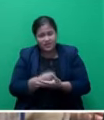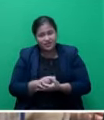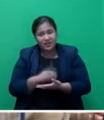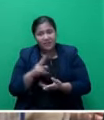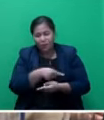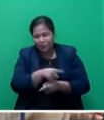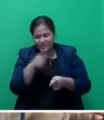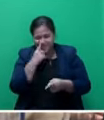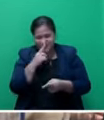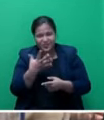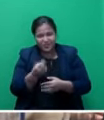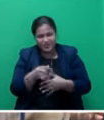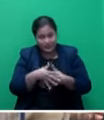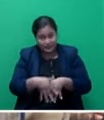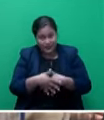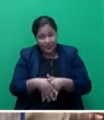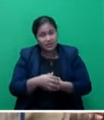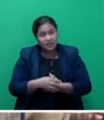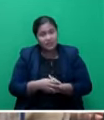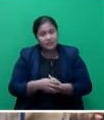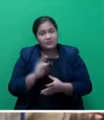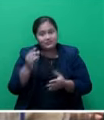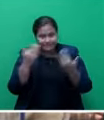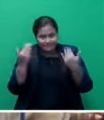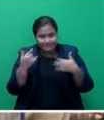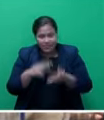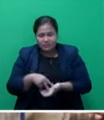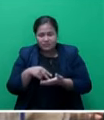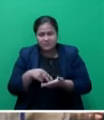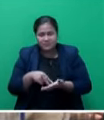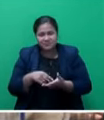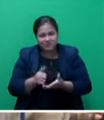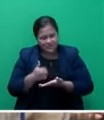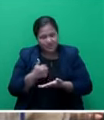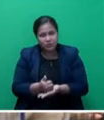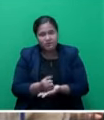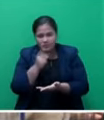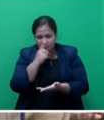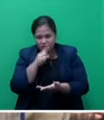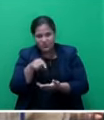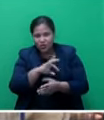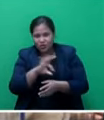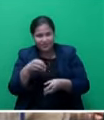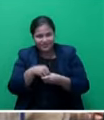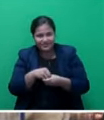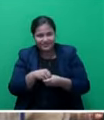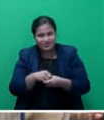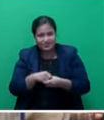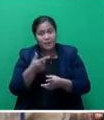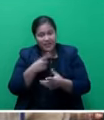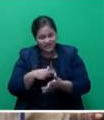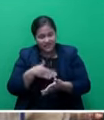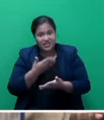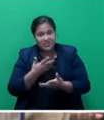beneficiaries. Mr. Speaker, sir, I stand for those who have not been heard, despite their interest being apparently paramount in the